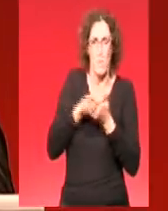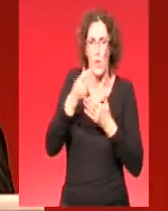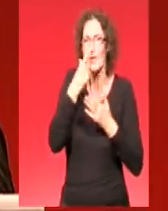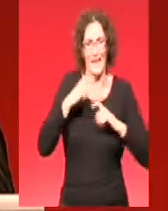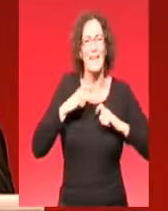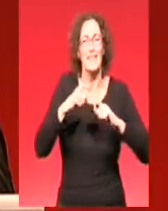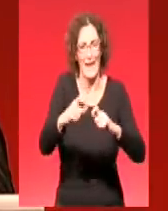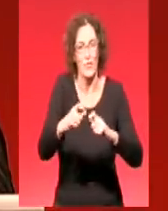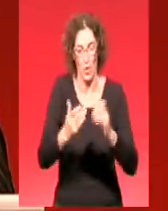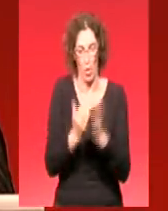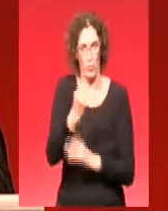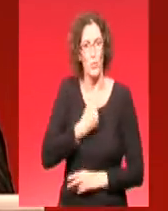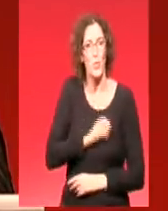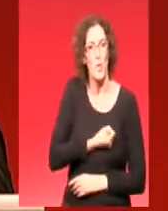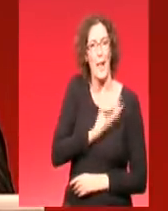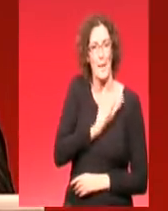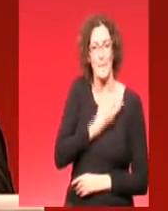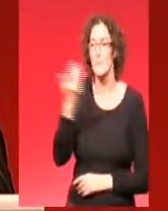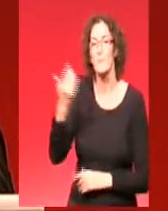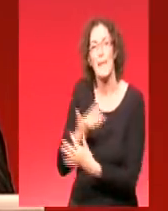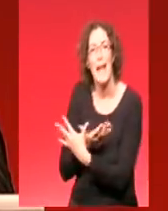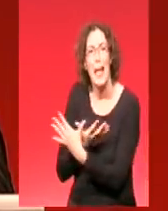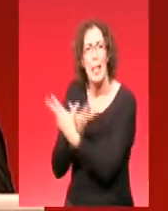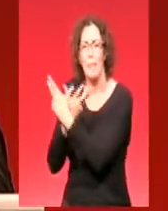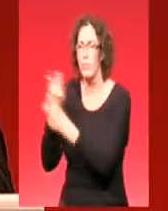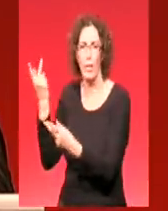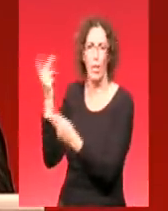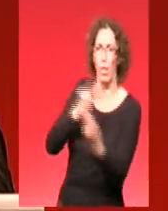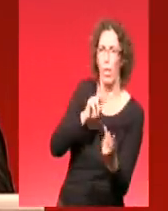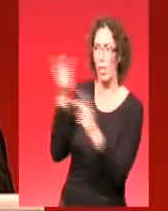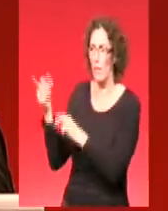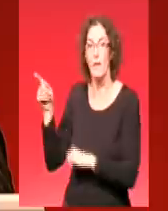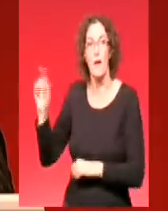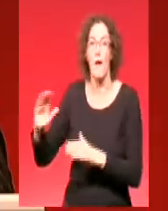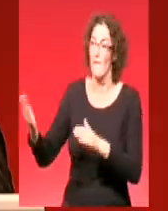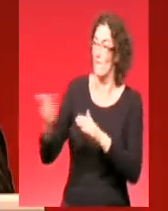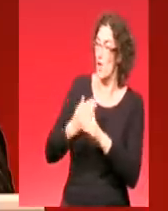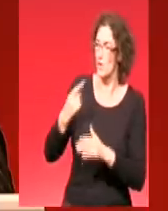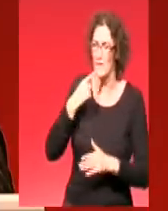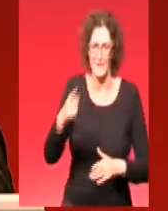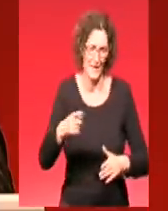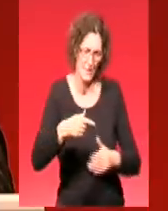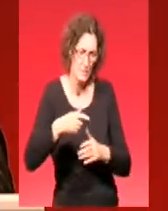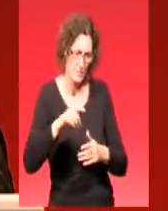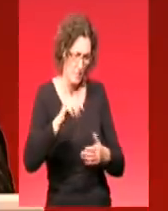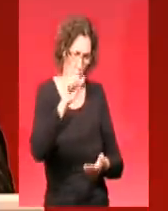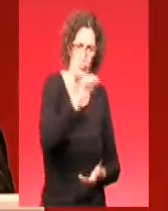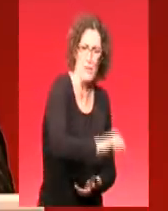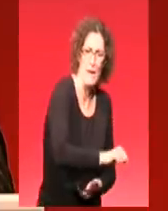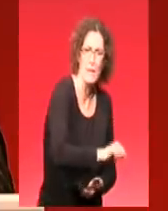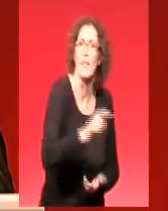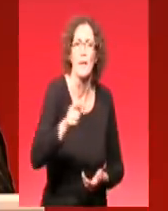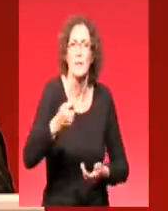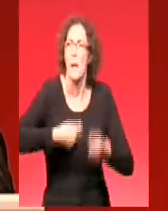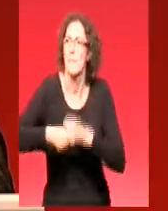Liberal Democrats, they went within a week from saying the Tory plans for spending cuts were an unjustifiable risk to claiming they